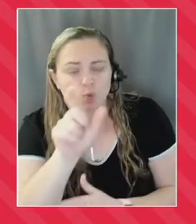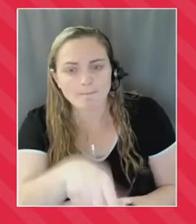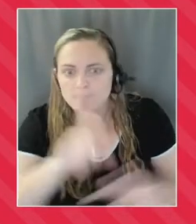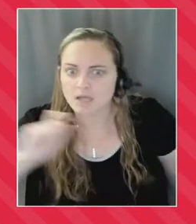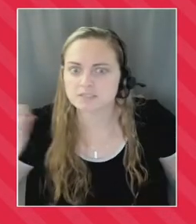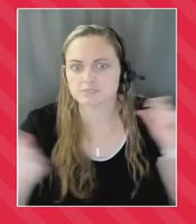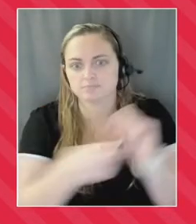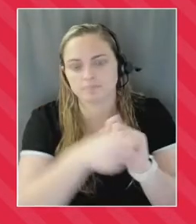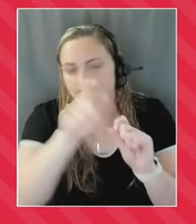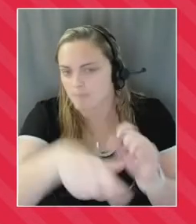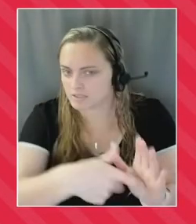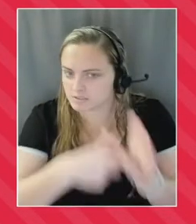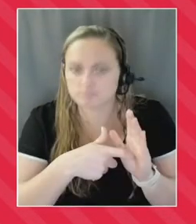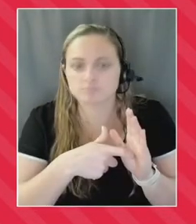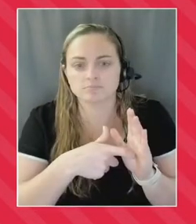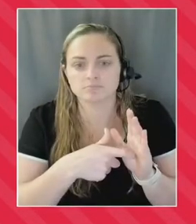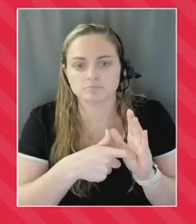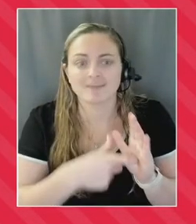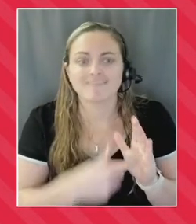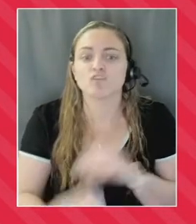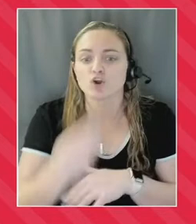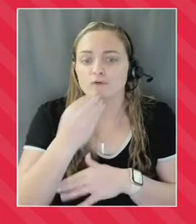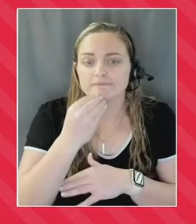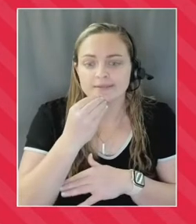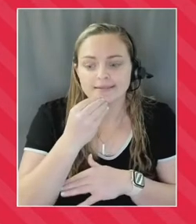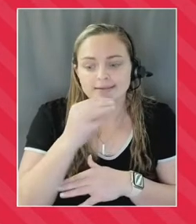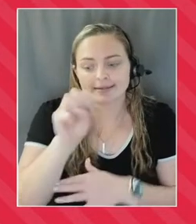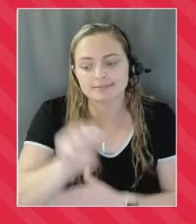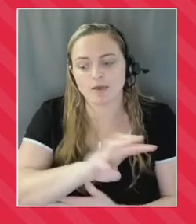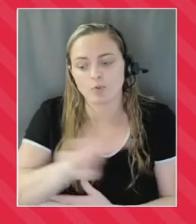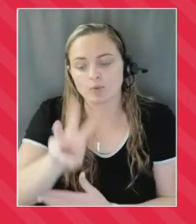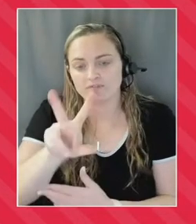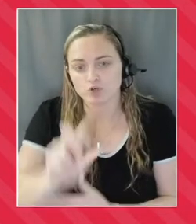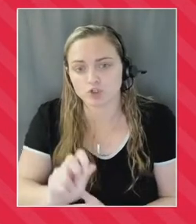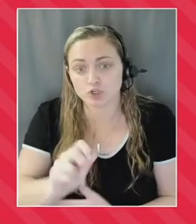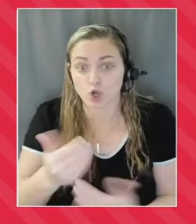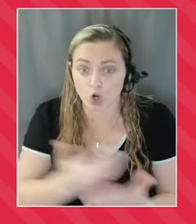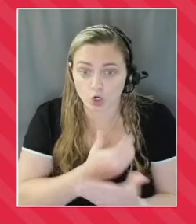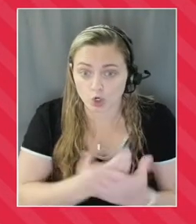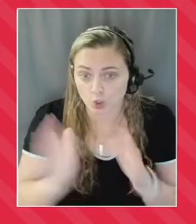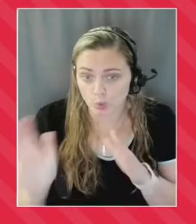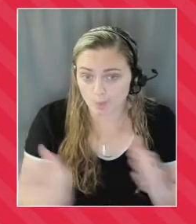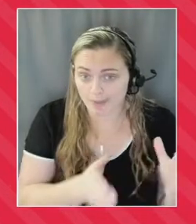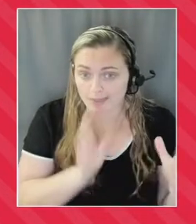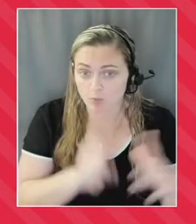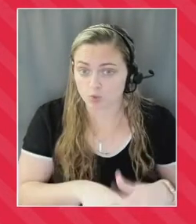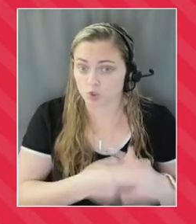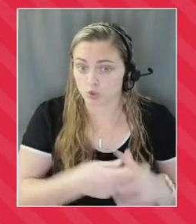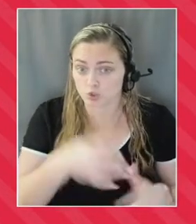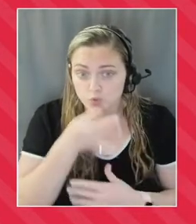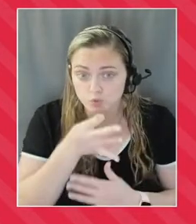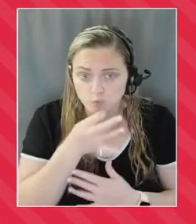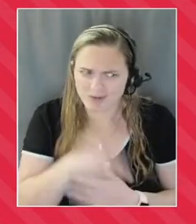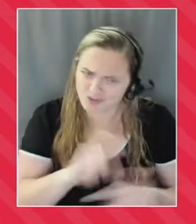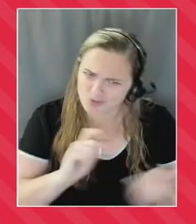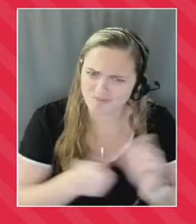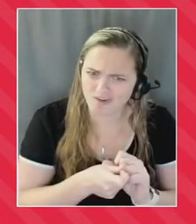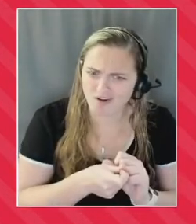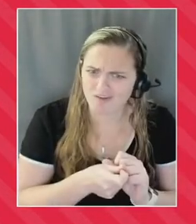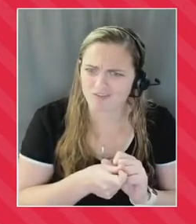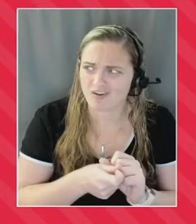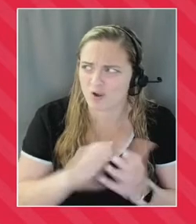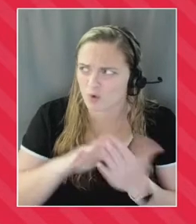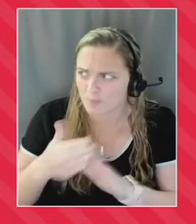as Feeding Southwest Virginia and our new strategic plan that we're launching, we have to evolve. Our neighbors have evolved.